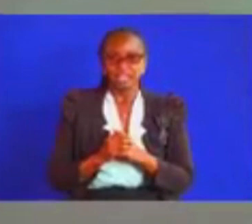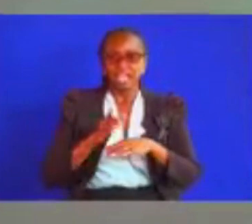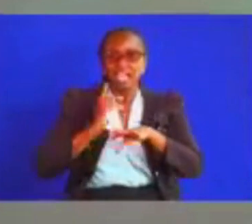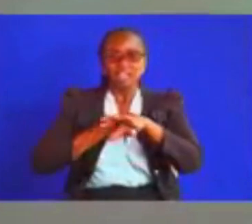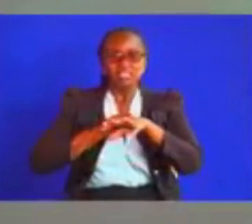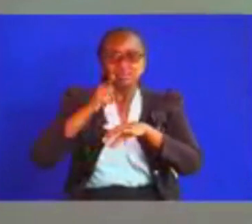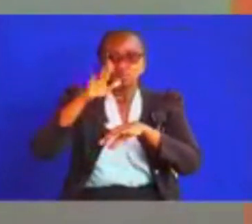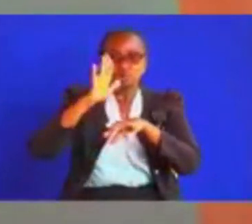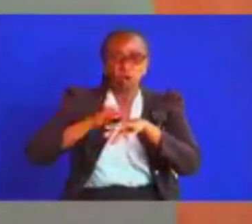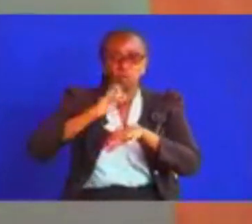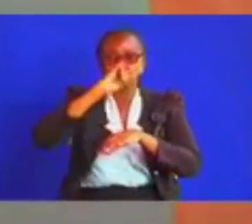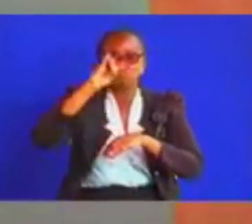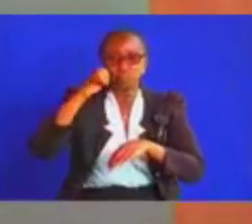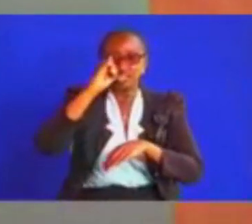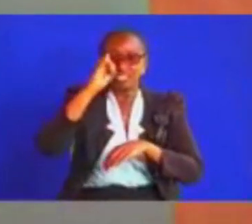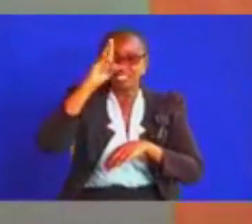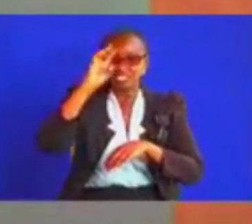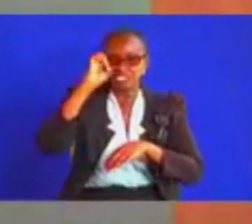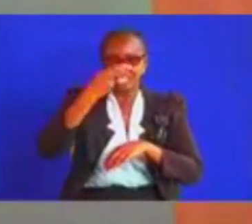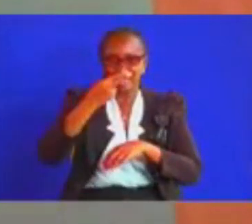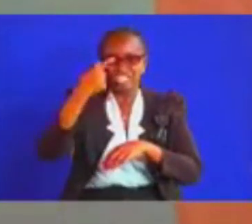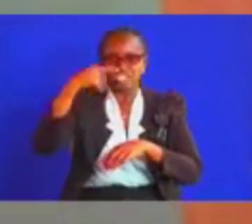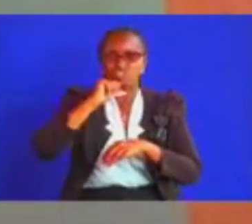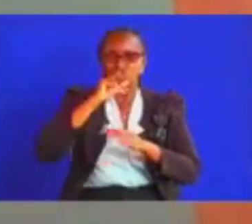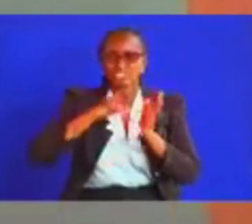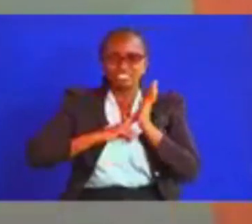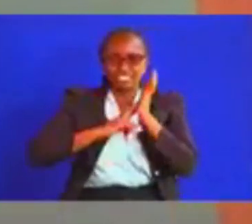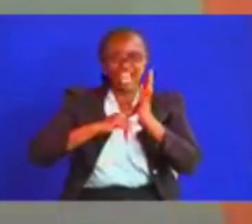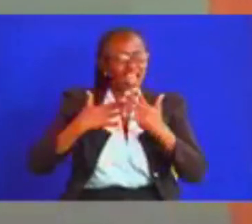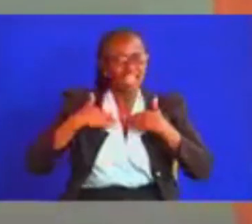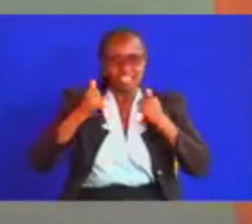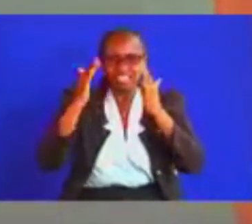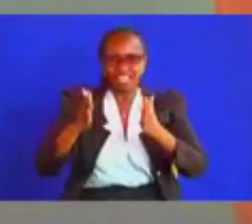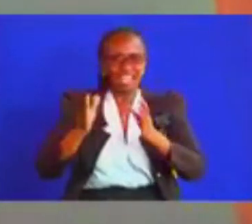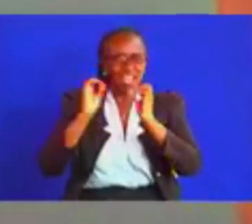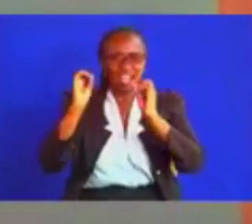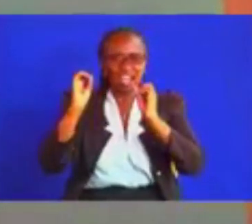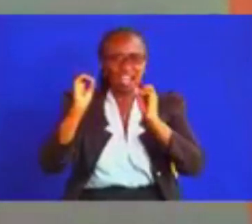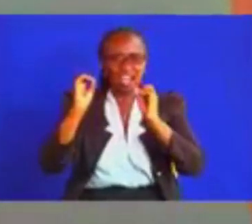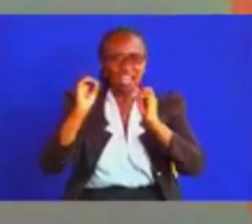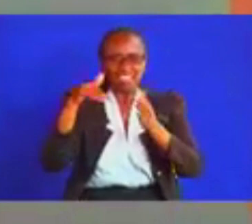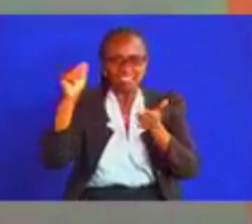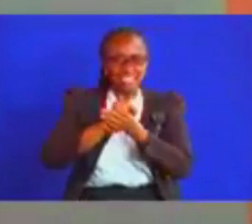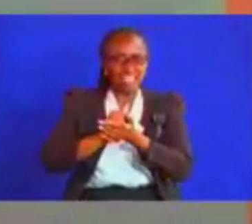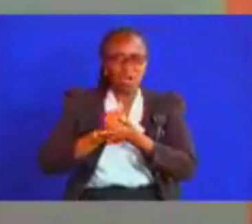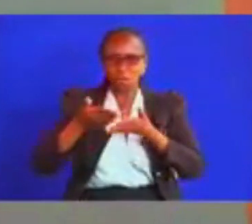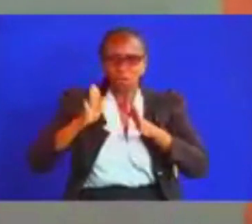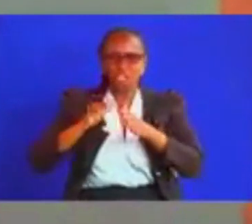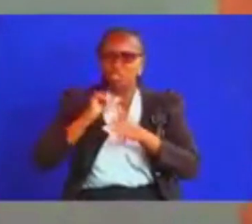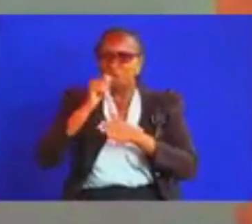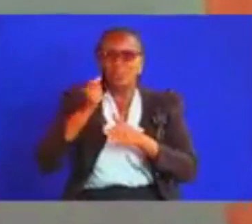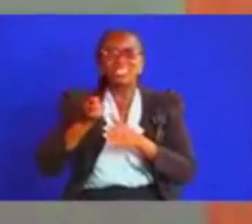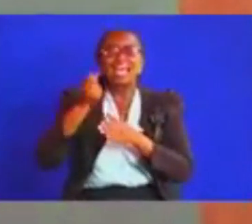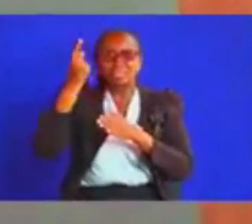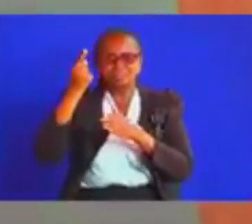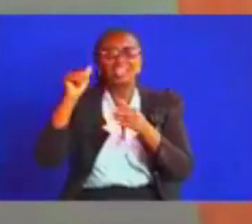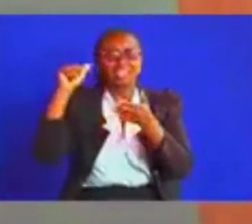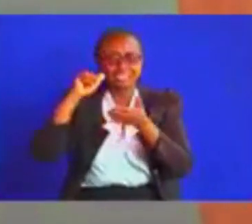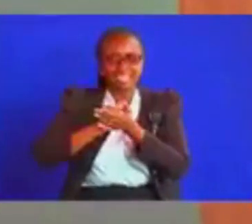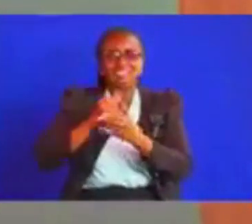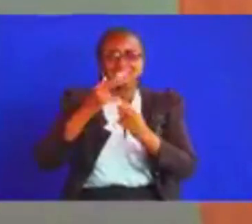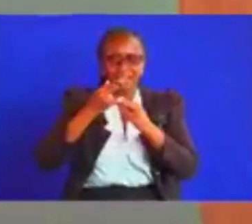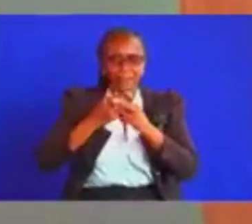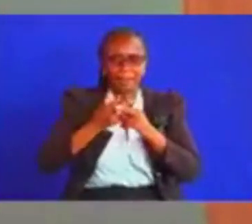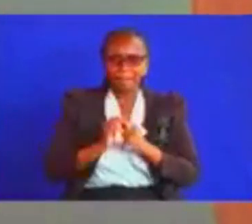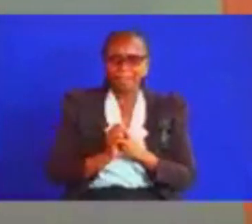you call him Jireh, he does not reveal himself as a healer. That dimension is not captured in that name. When